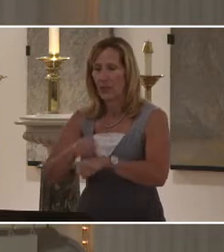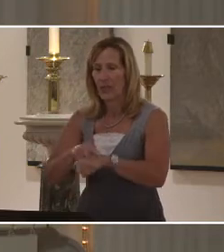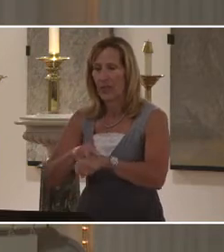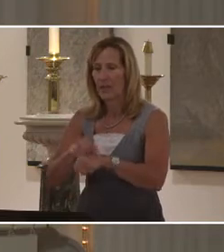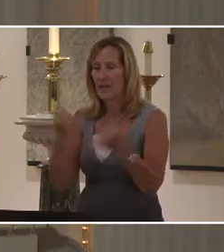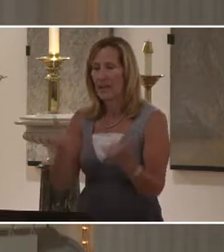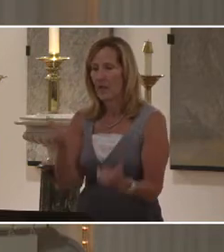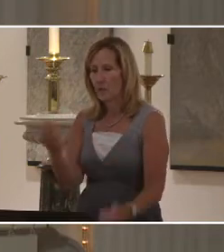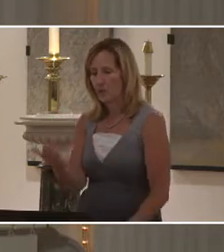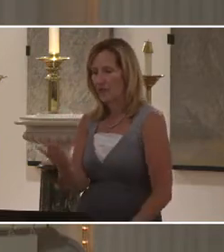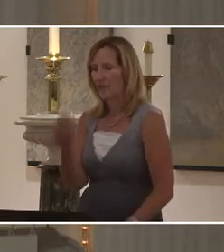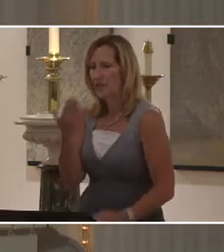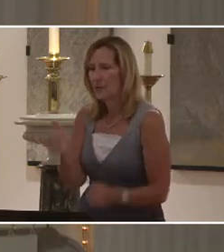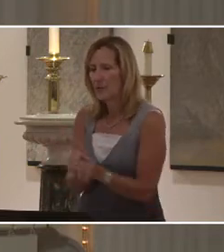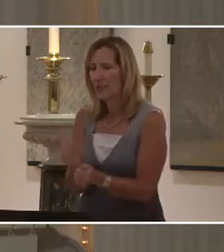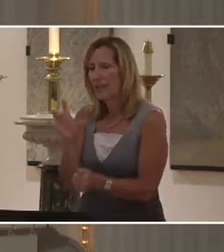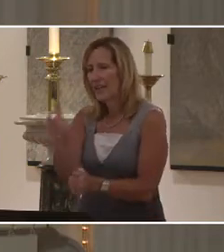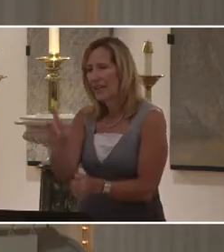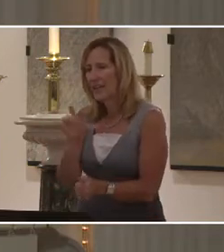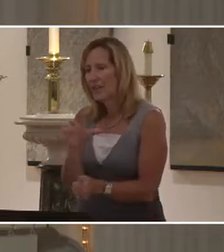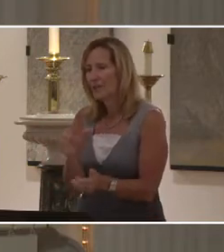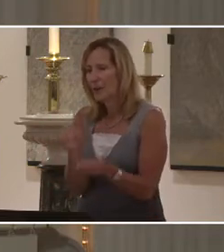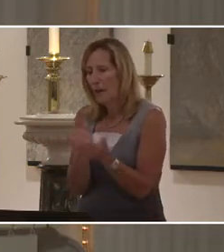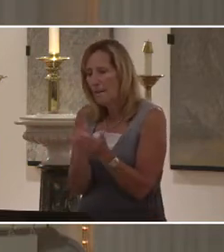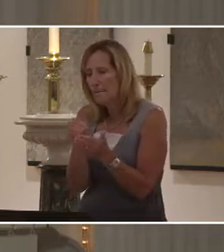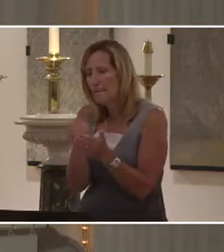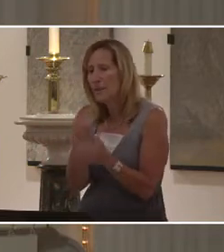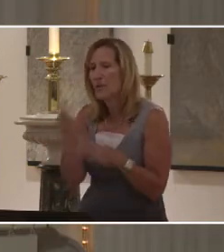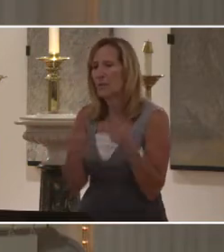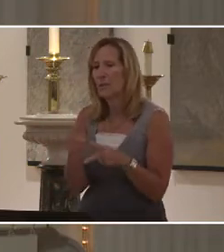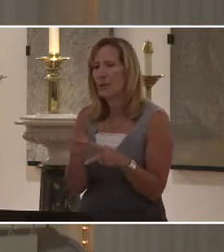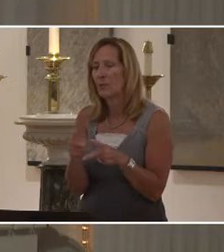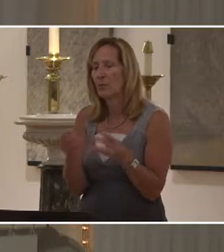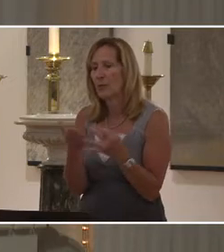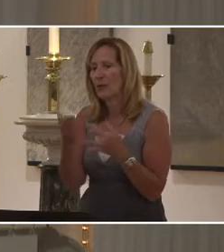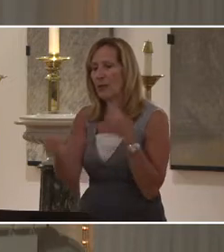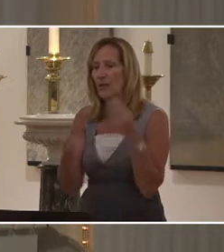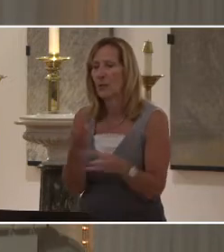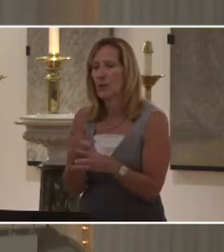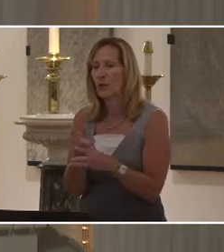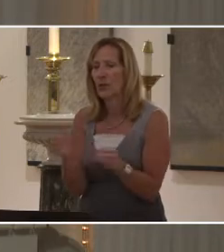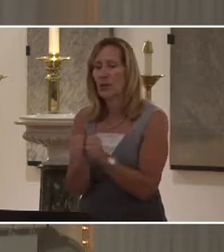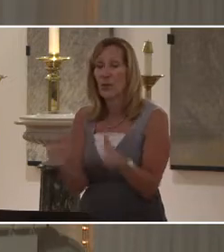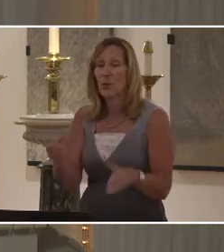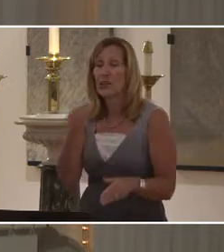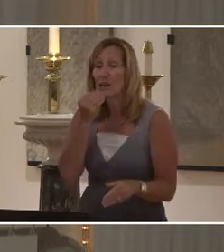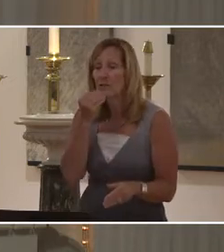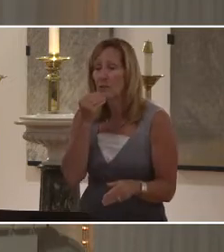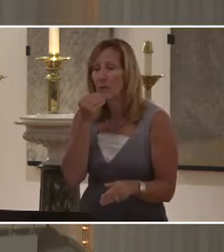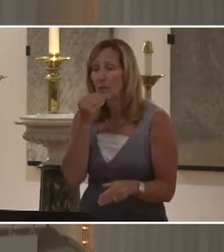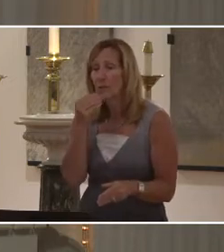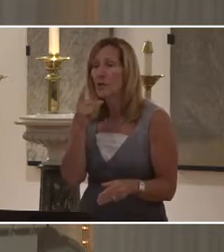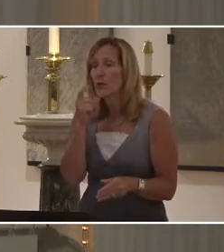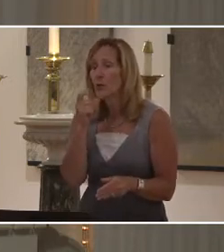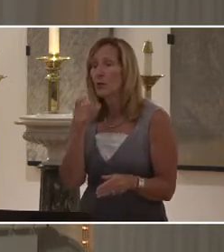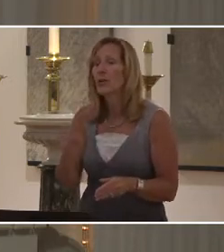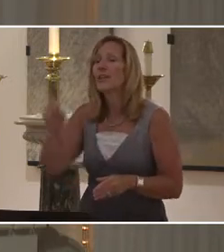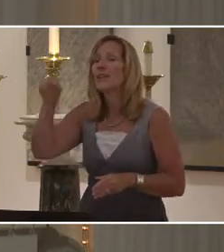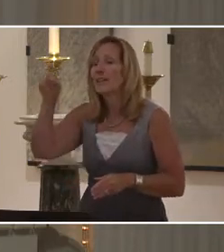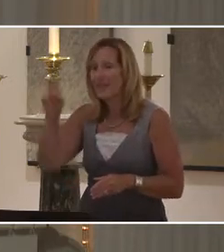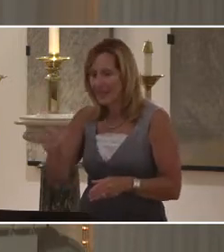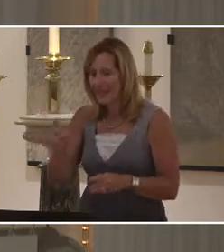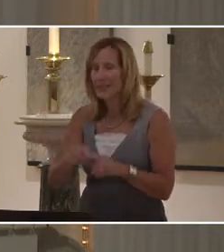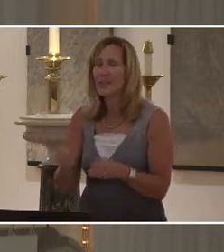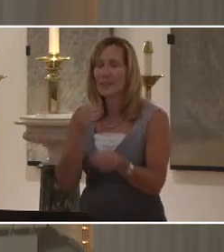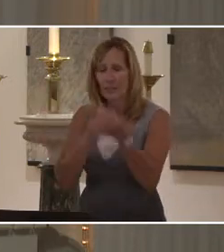nearly 800 million people worldwide who are food insecure and who very literally need